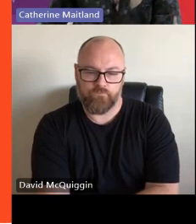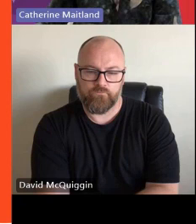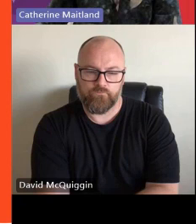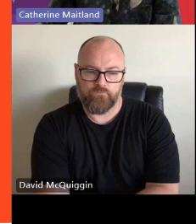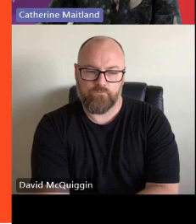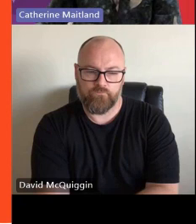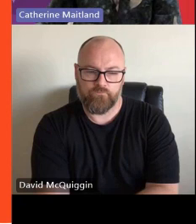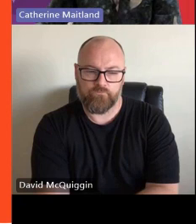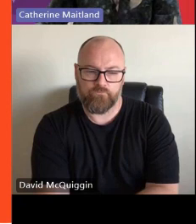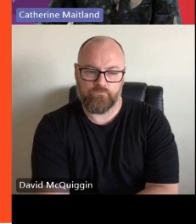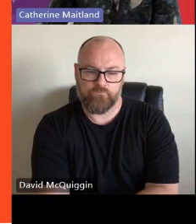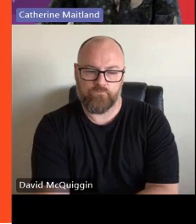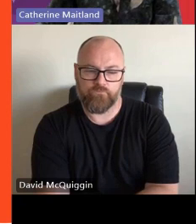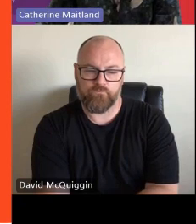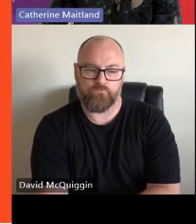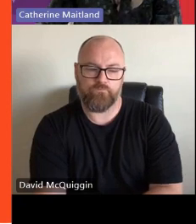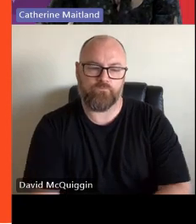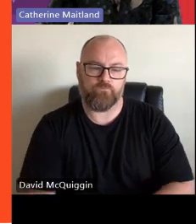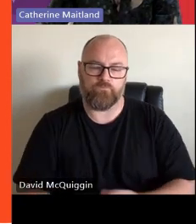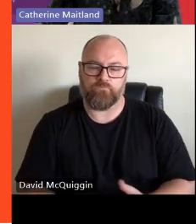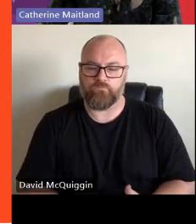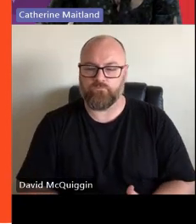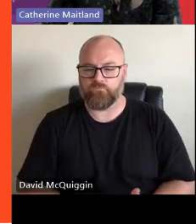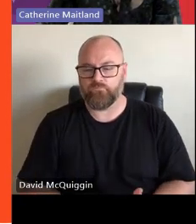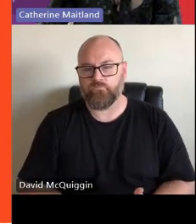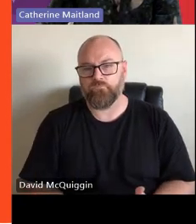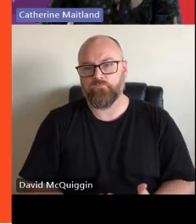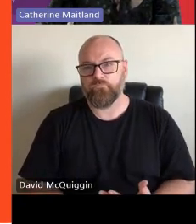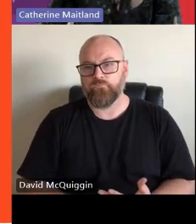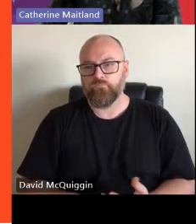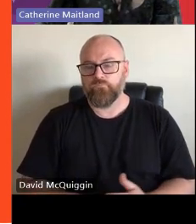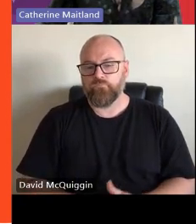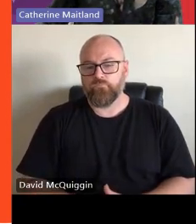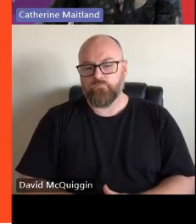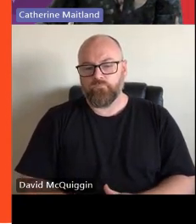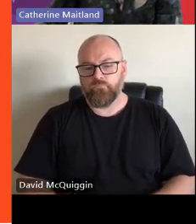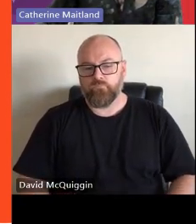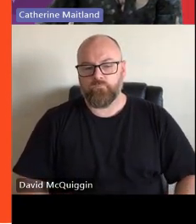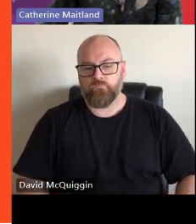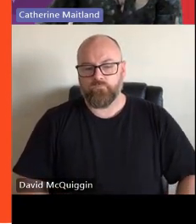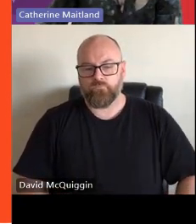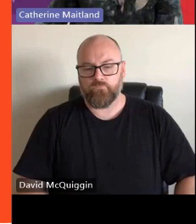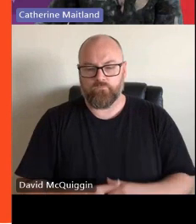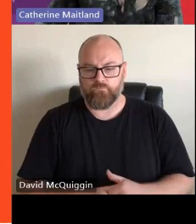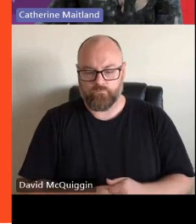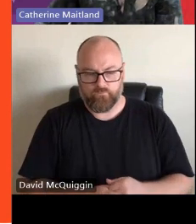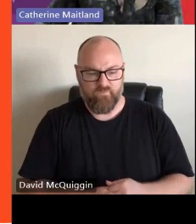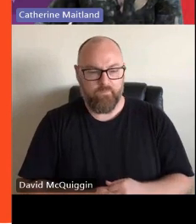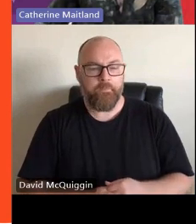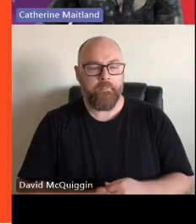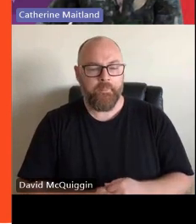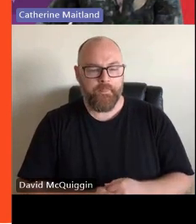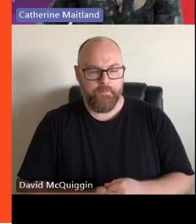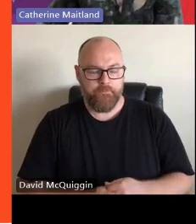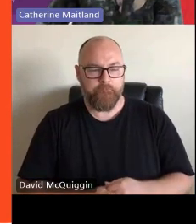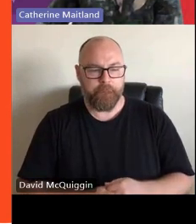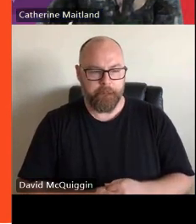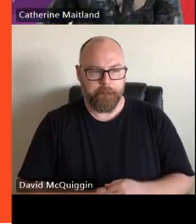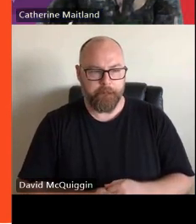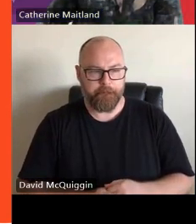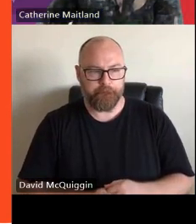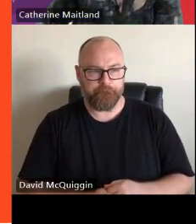means I'm relying less on just the term workplace adjustments and having a bit more context in those